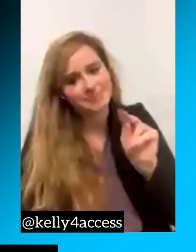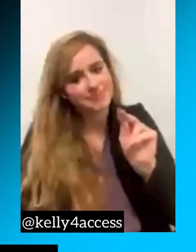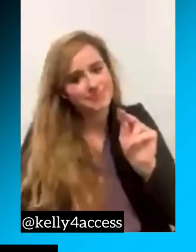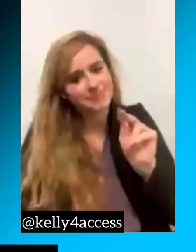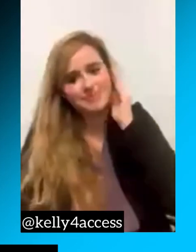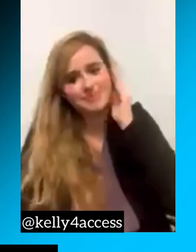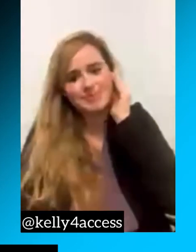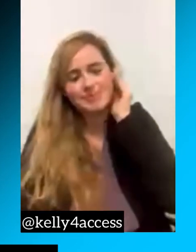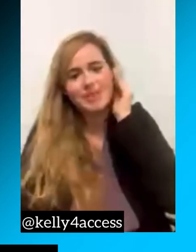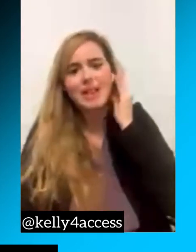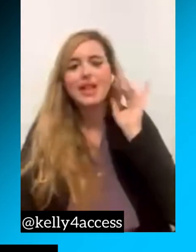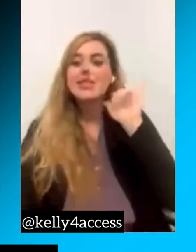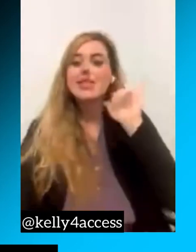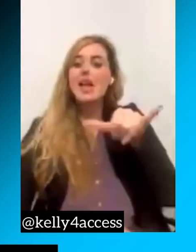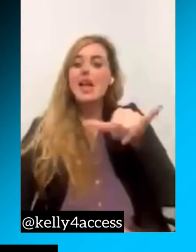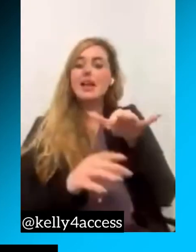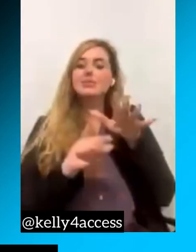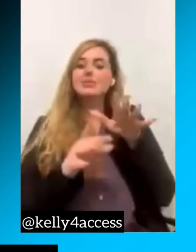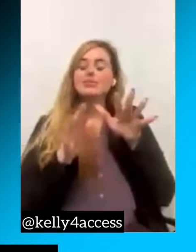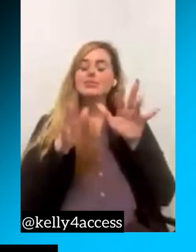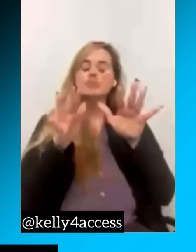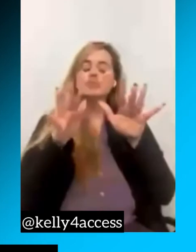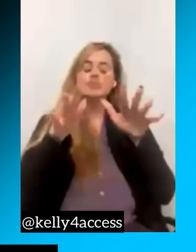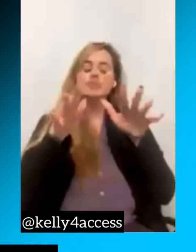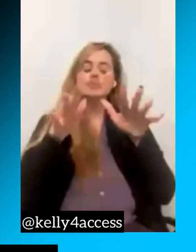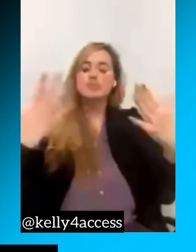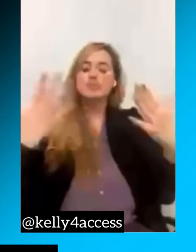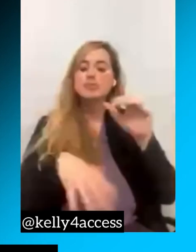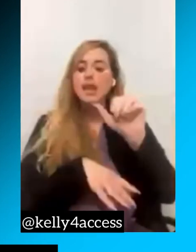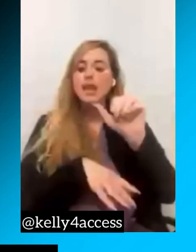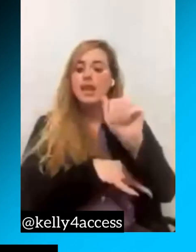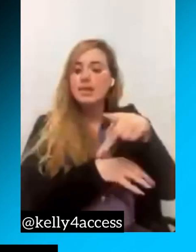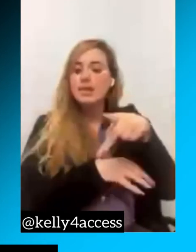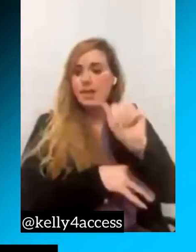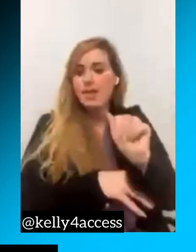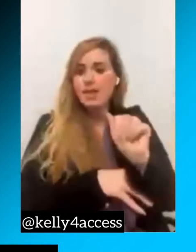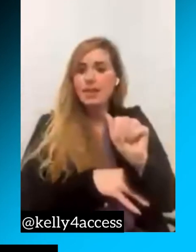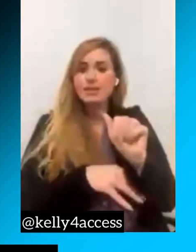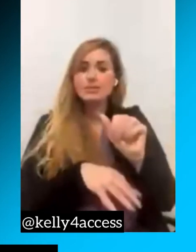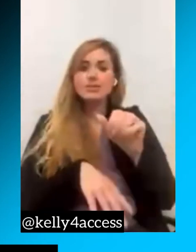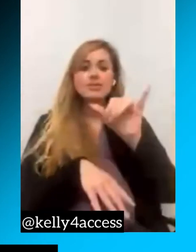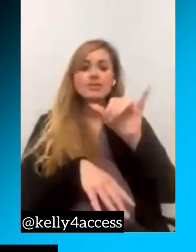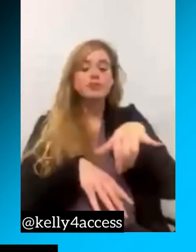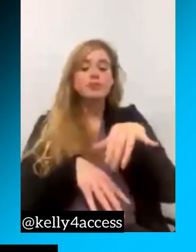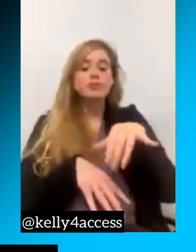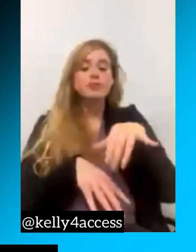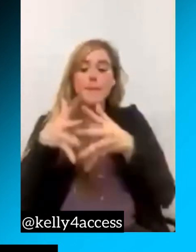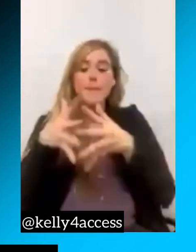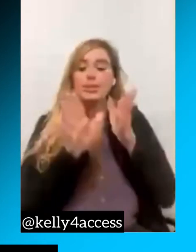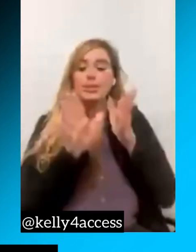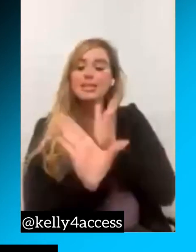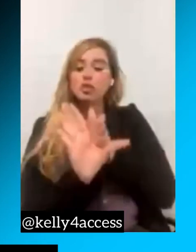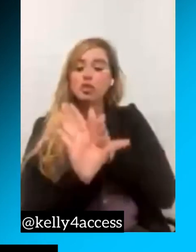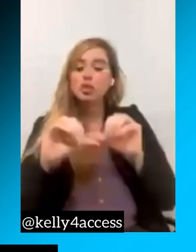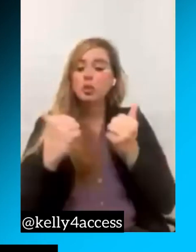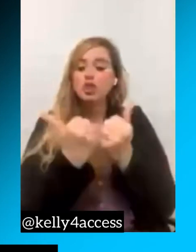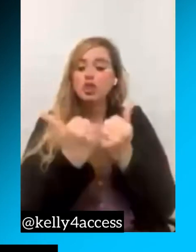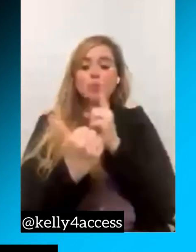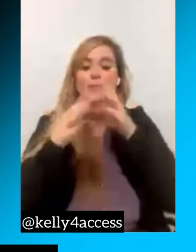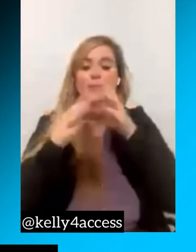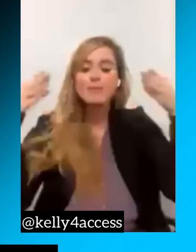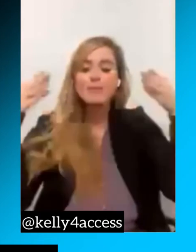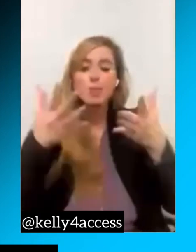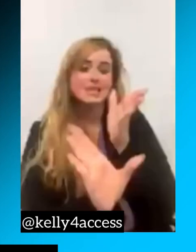this psychologist, the American Psychological Association is primarily geared towards